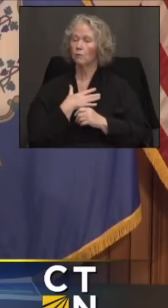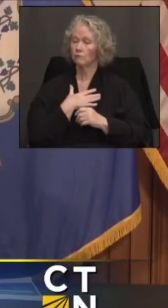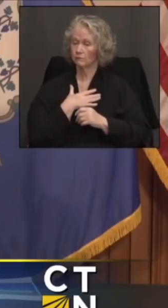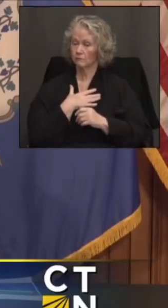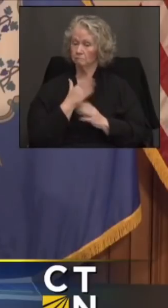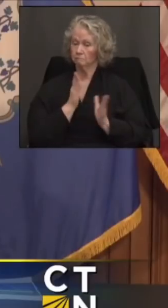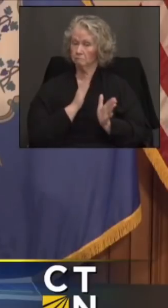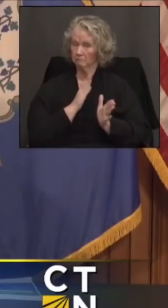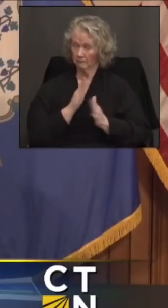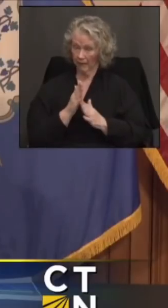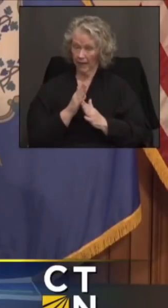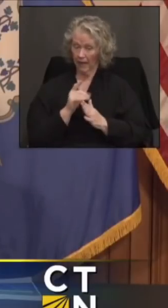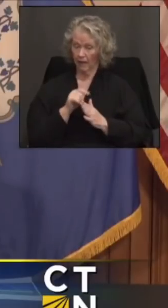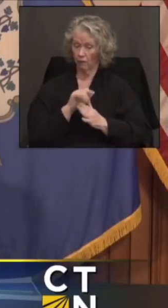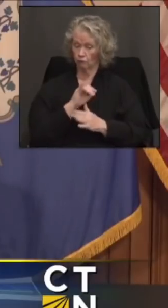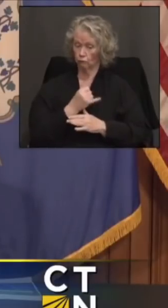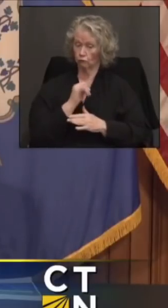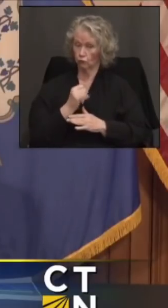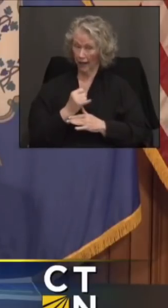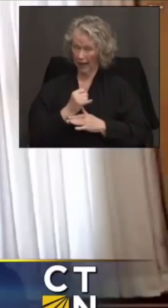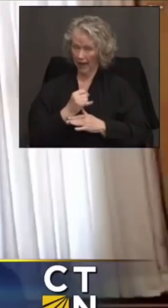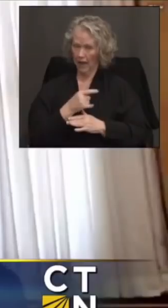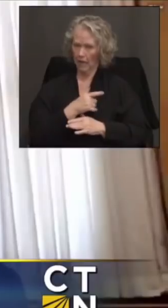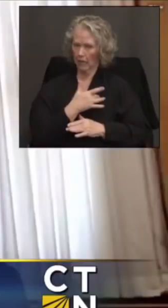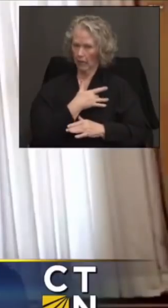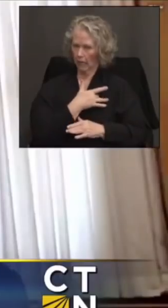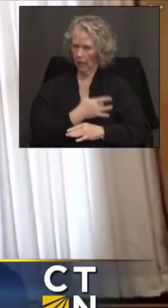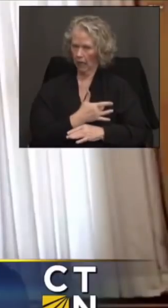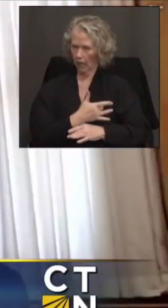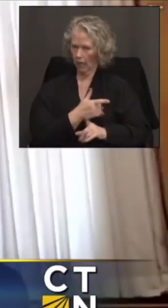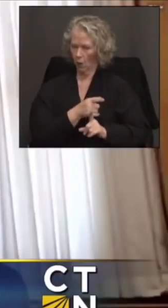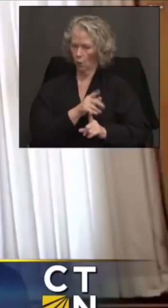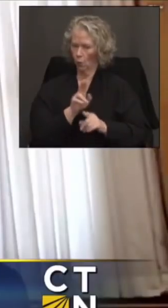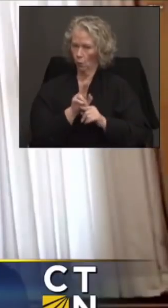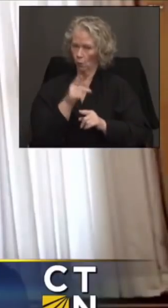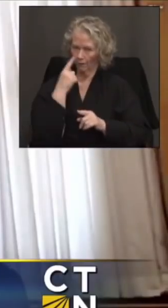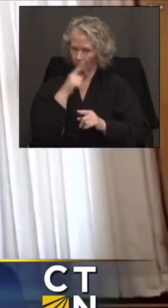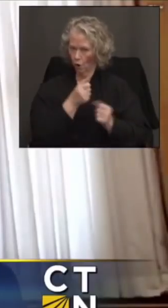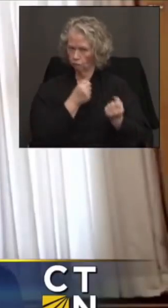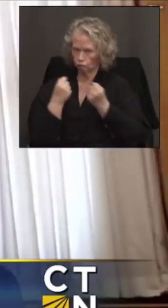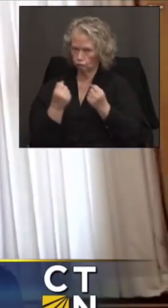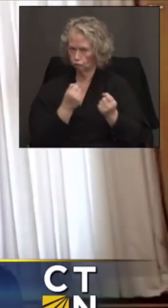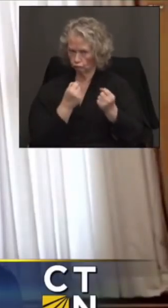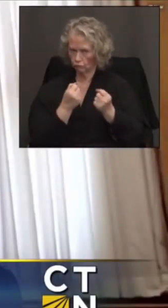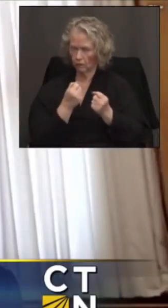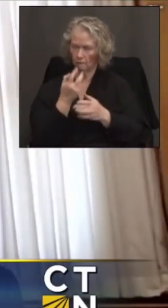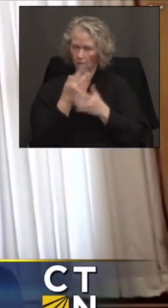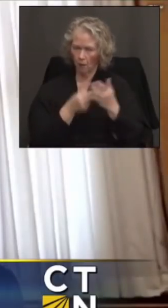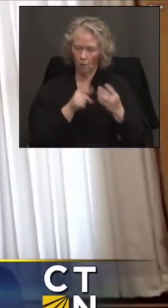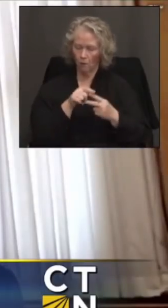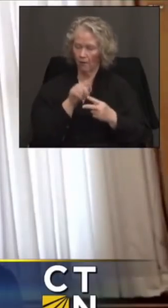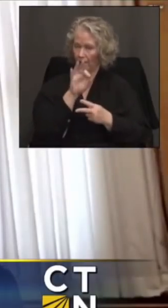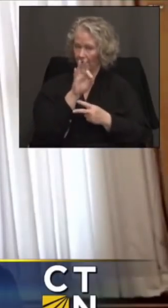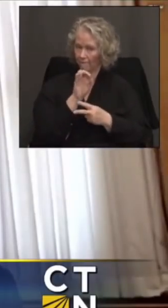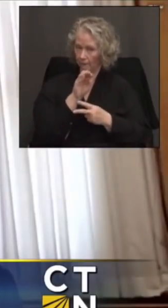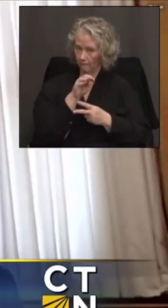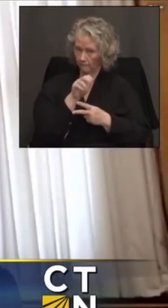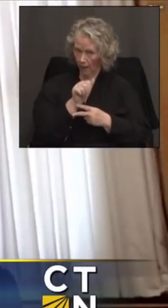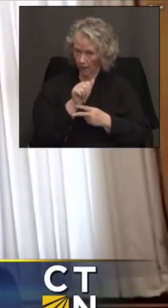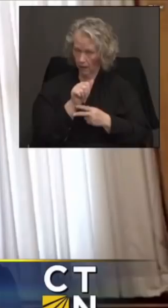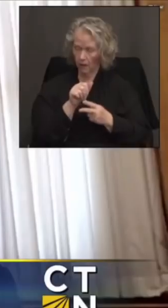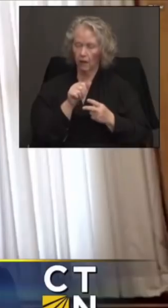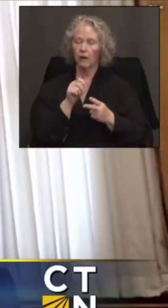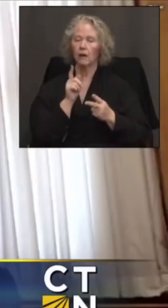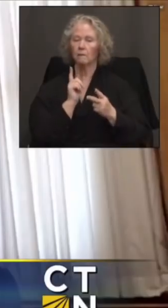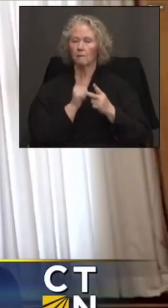prioritize the vast majority of the Johnson & Johnson vaccine that we do receive to the mobile units, both the FEMA mobile unit, which is traveling the state, as well